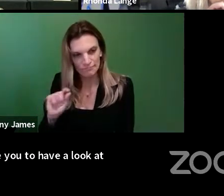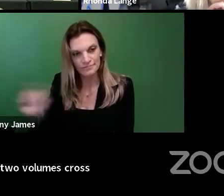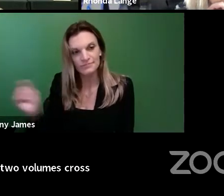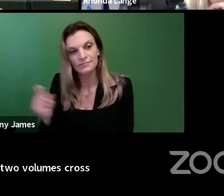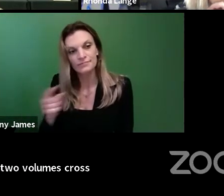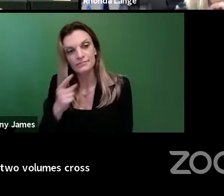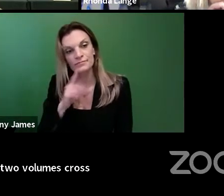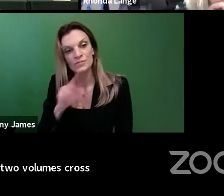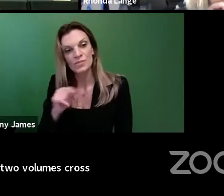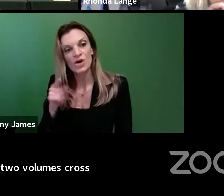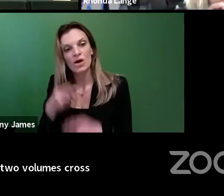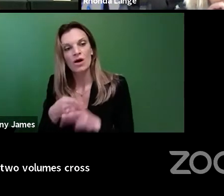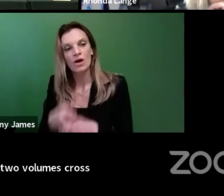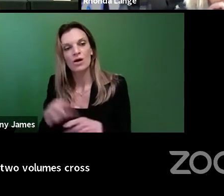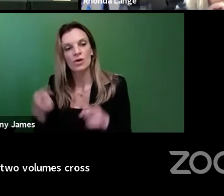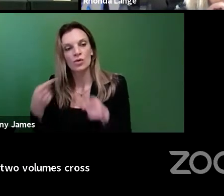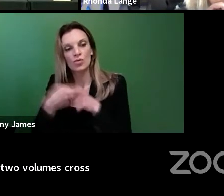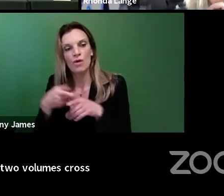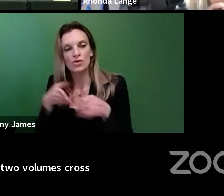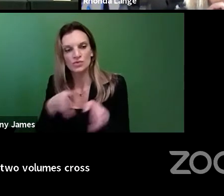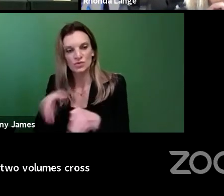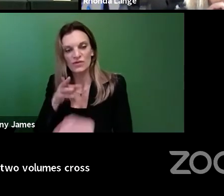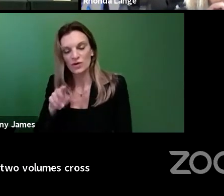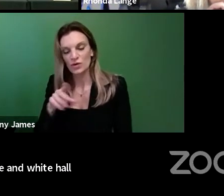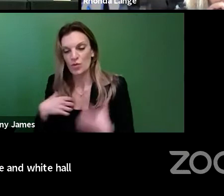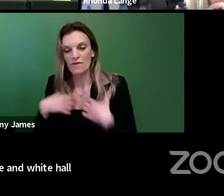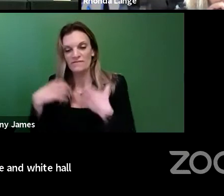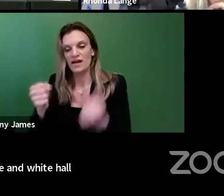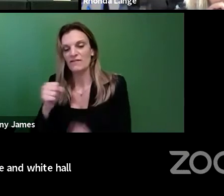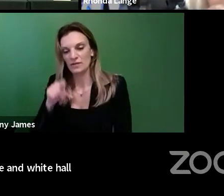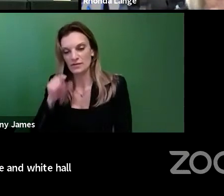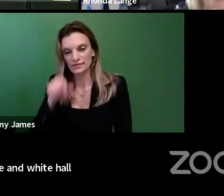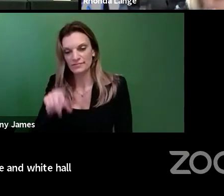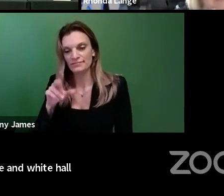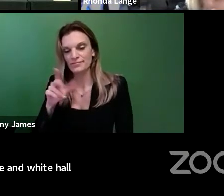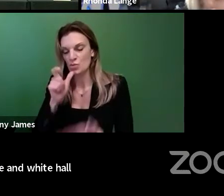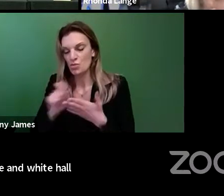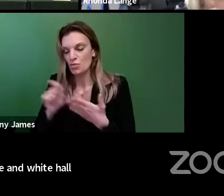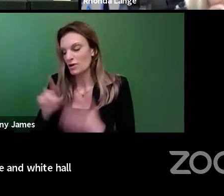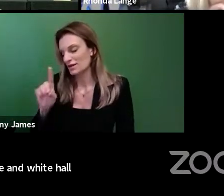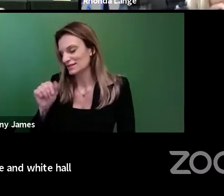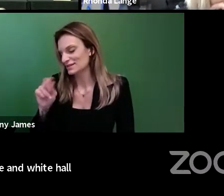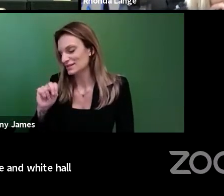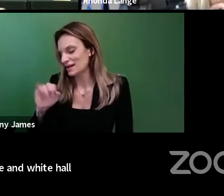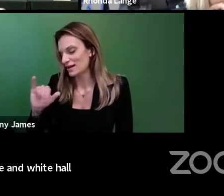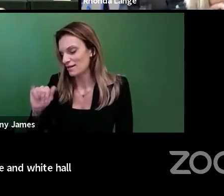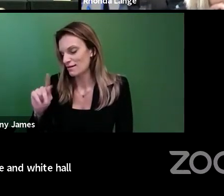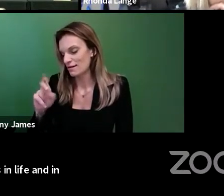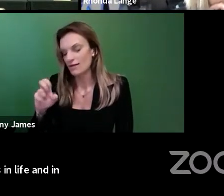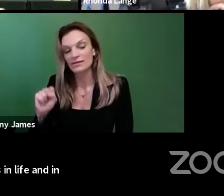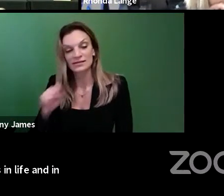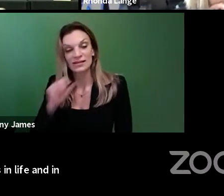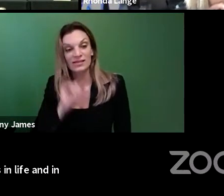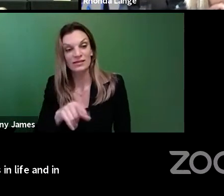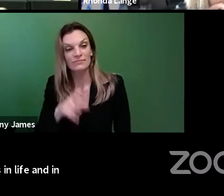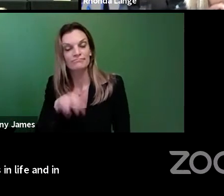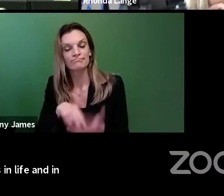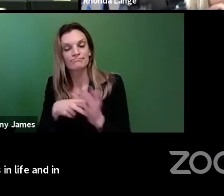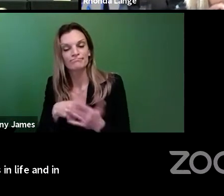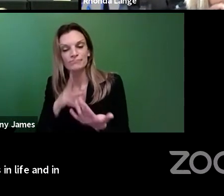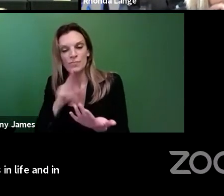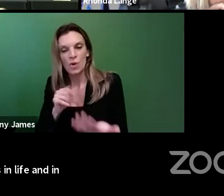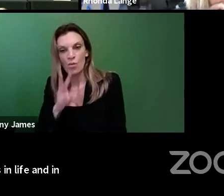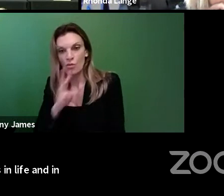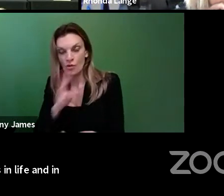Whitehall. But water also unites us in life and in health, and I support the gentleman who submitted